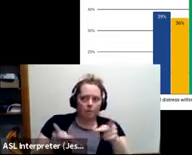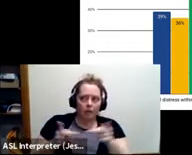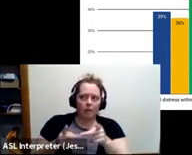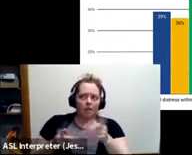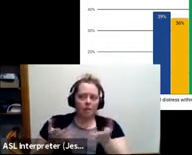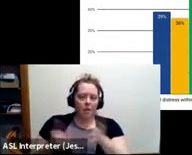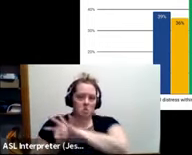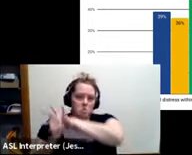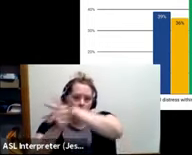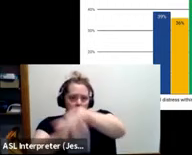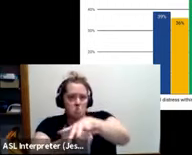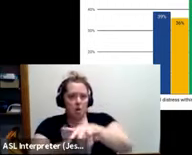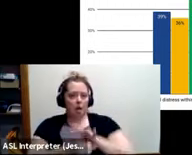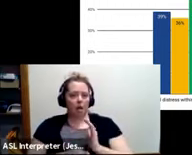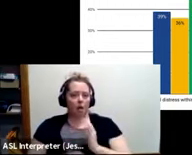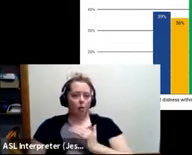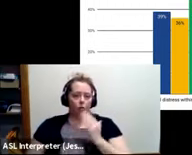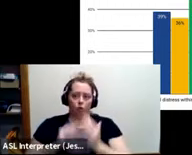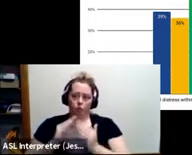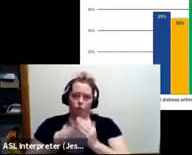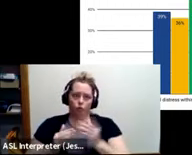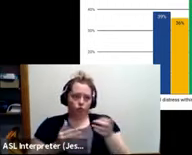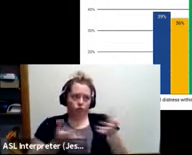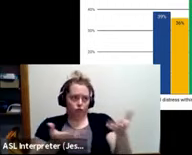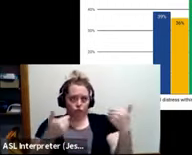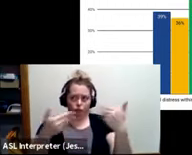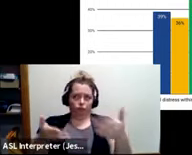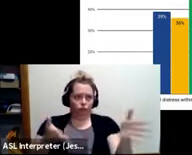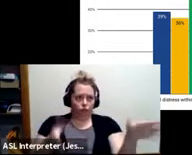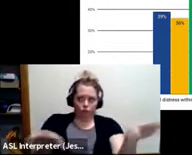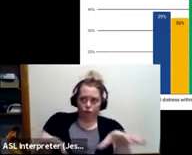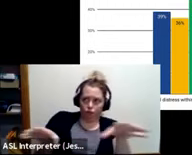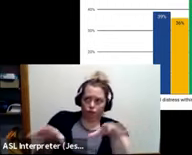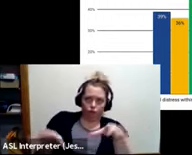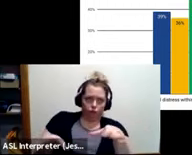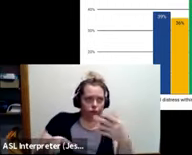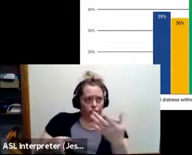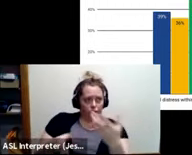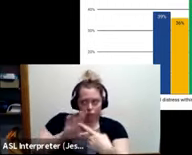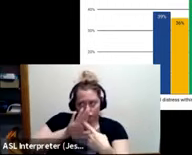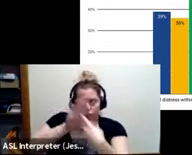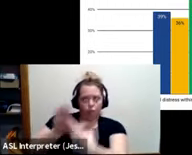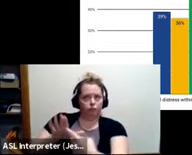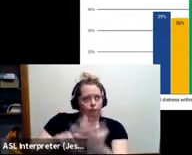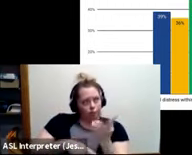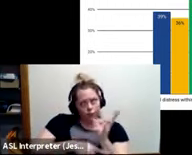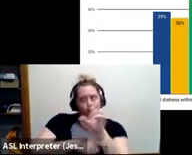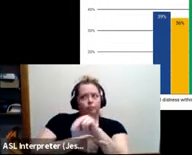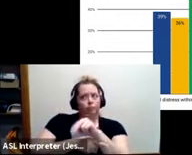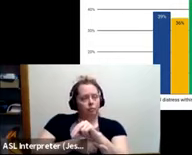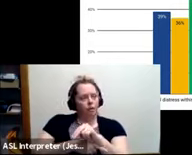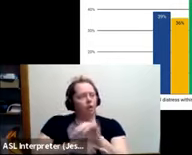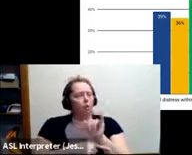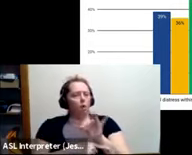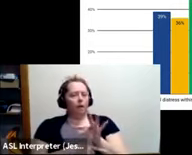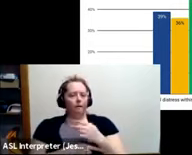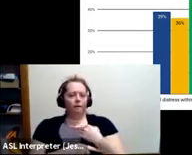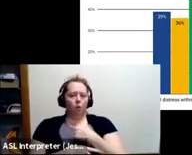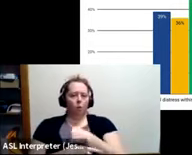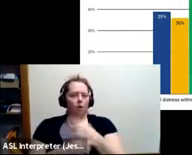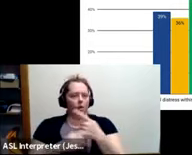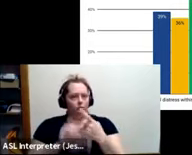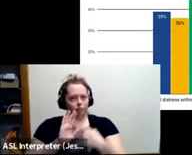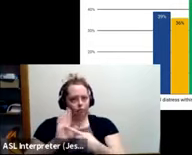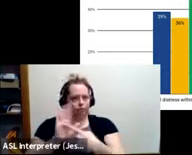communities. But in our instance, if we need to come to you, and if we are holding